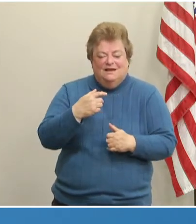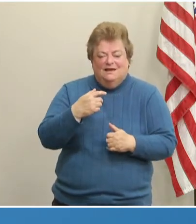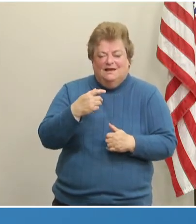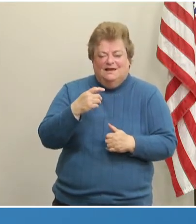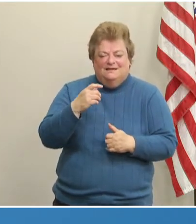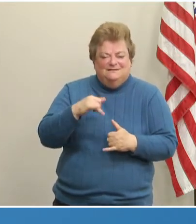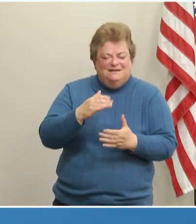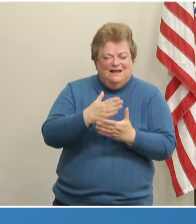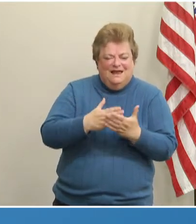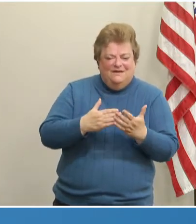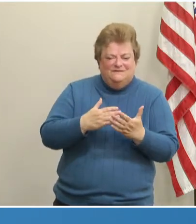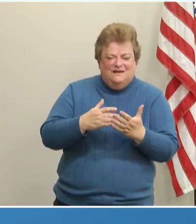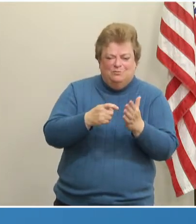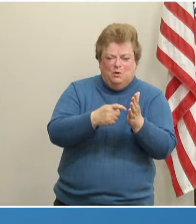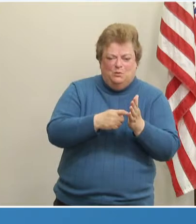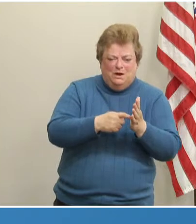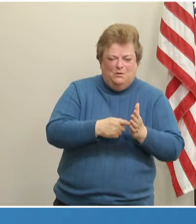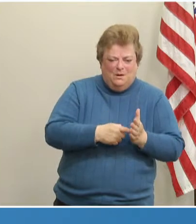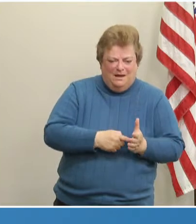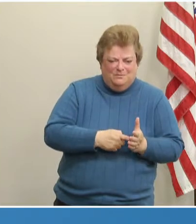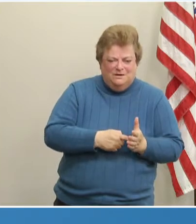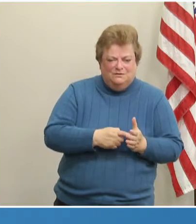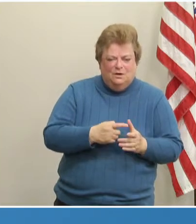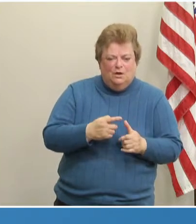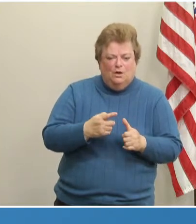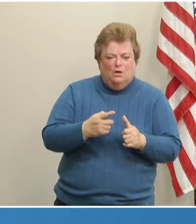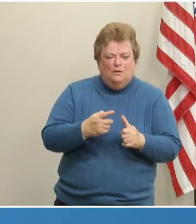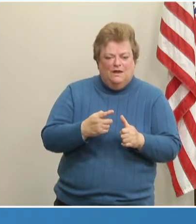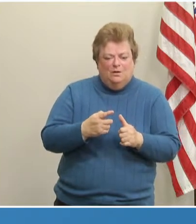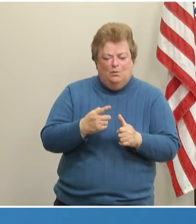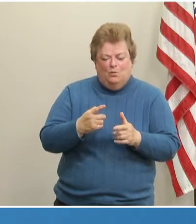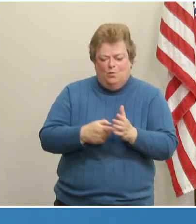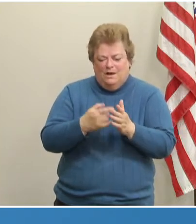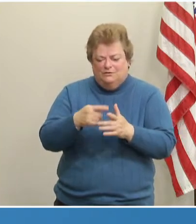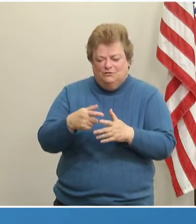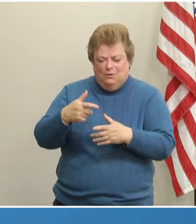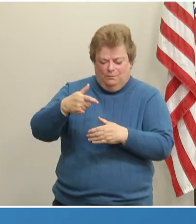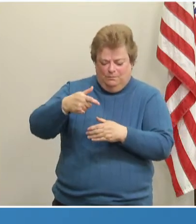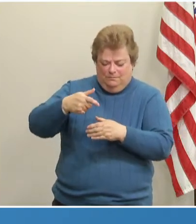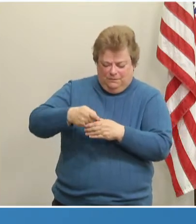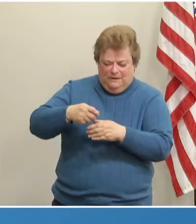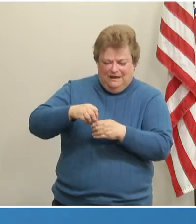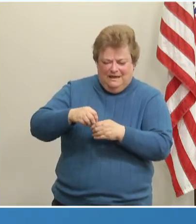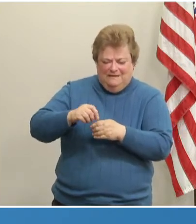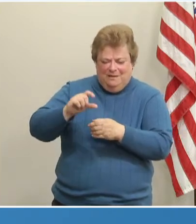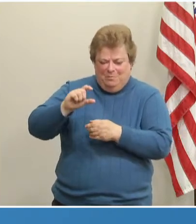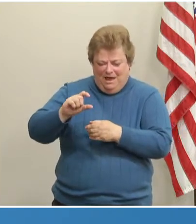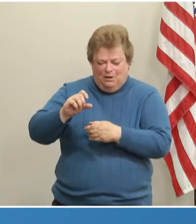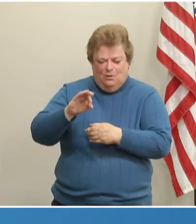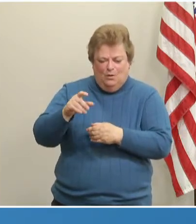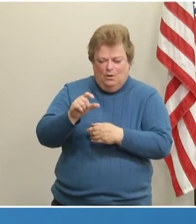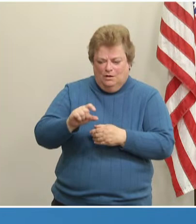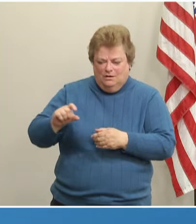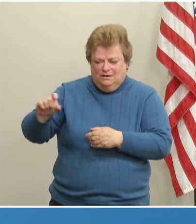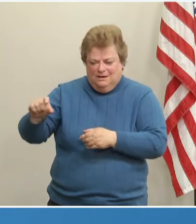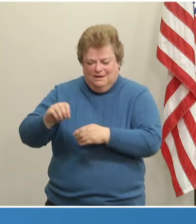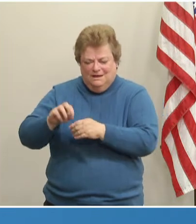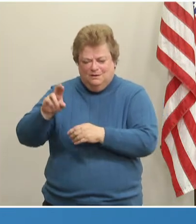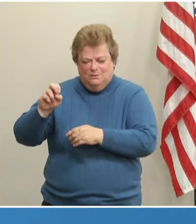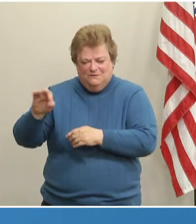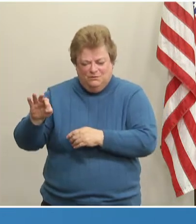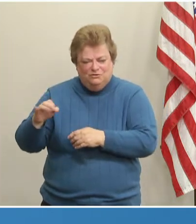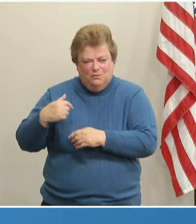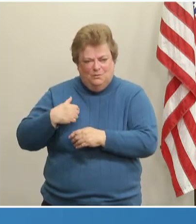Pfizer. There are some requirements once you puncture a bottle or you move it and put it in the refrigerator. So we're